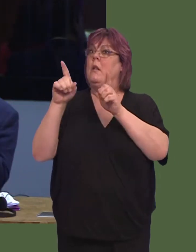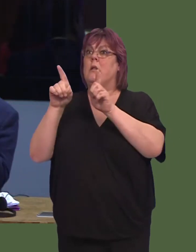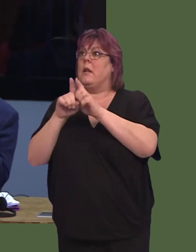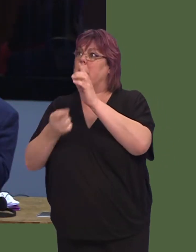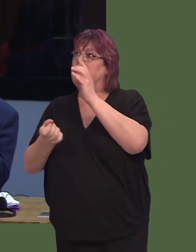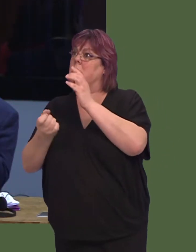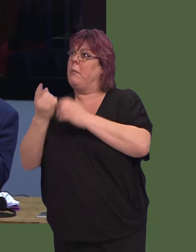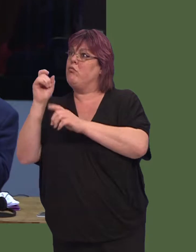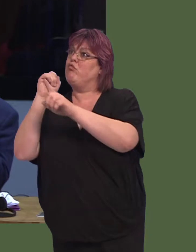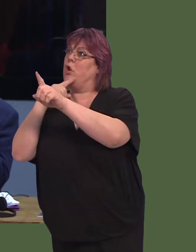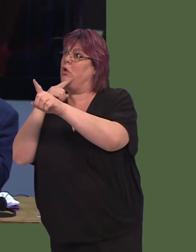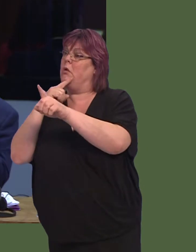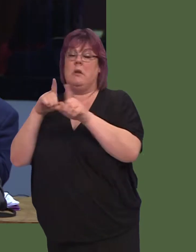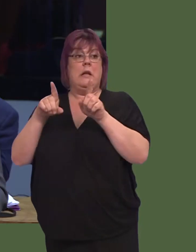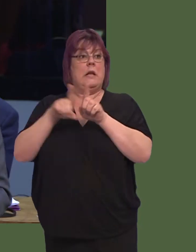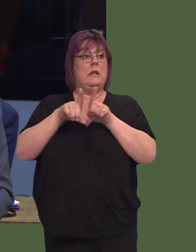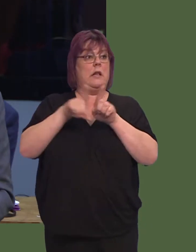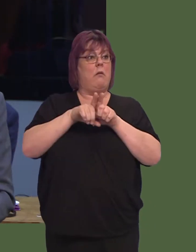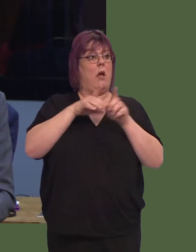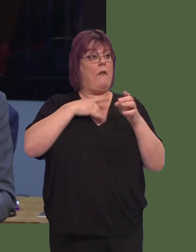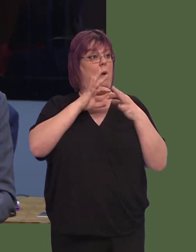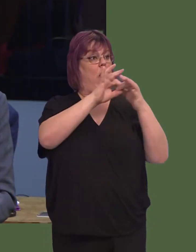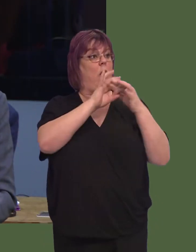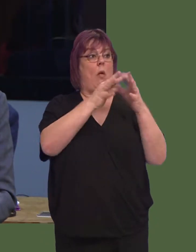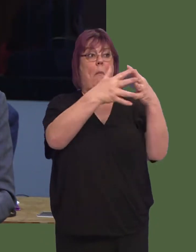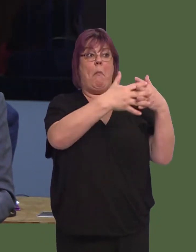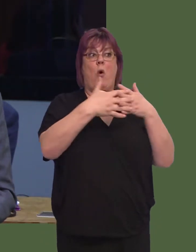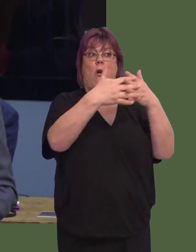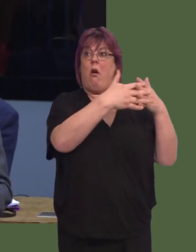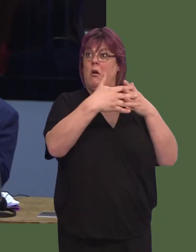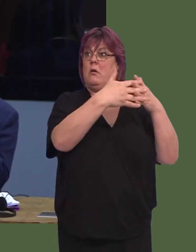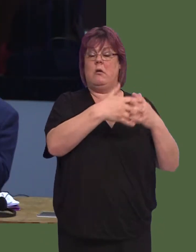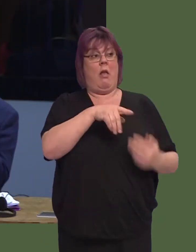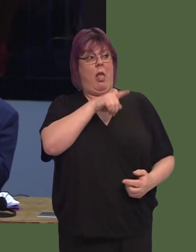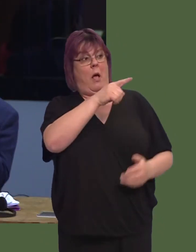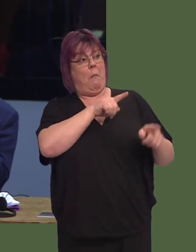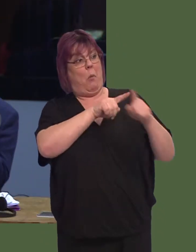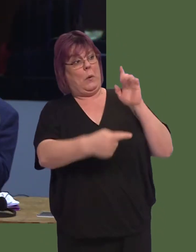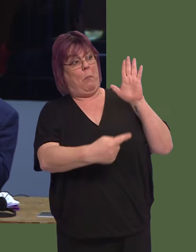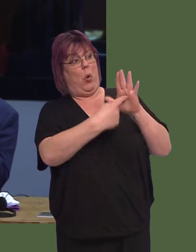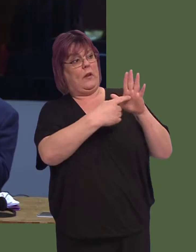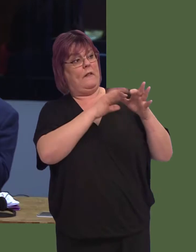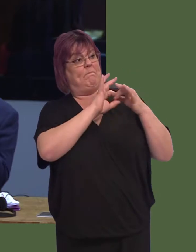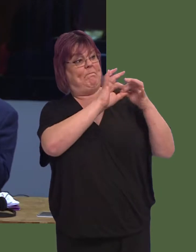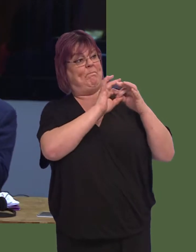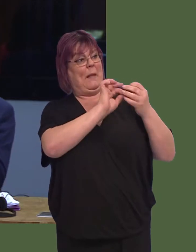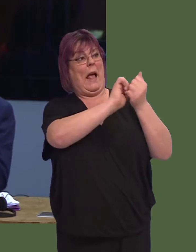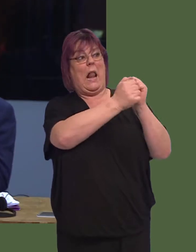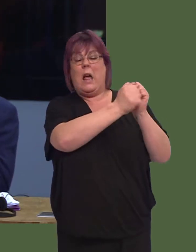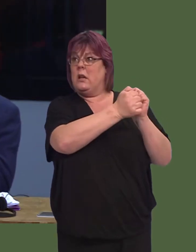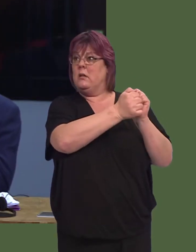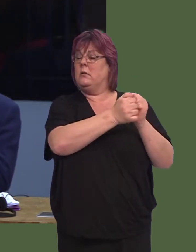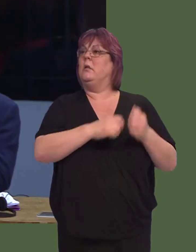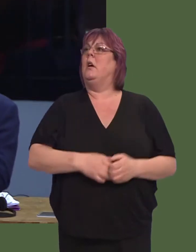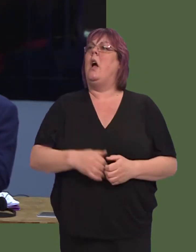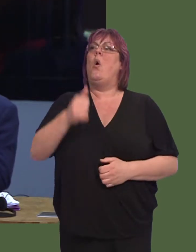true of Russia, it is perhaps even more true of our relations with the United States. The United States is our most important ally. And although